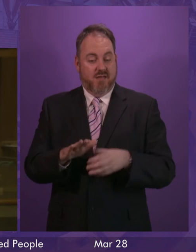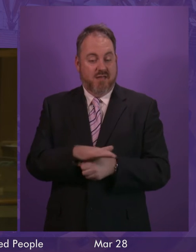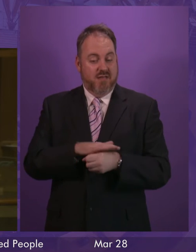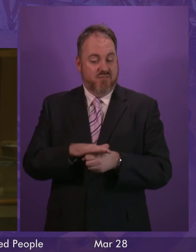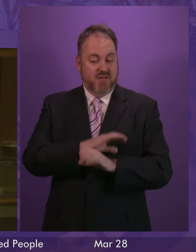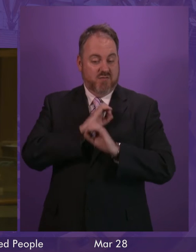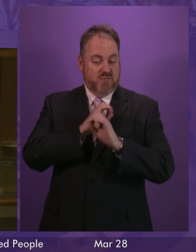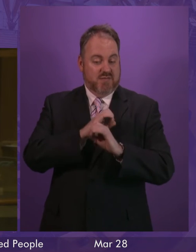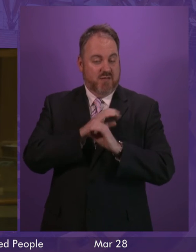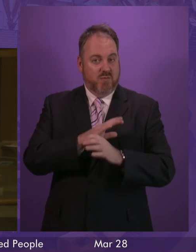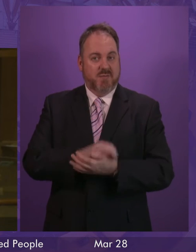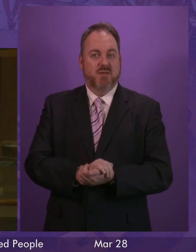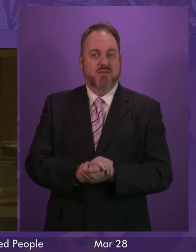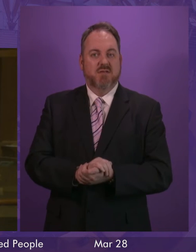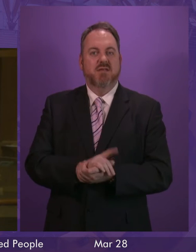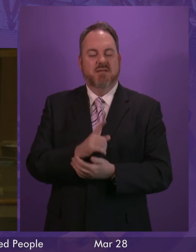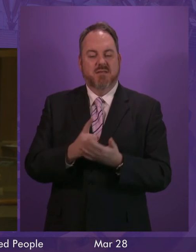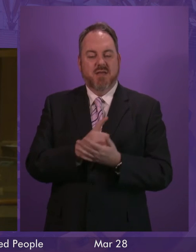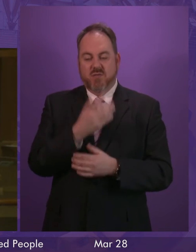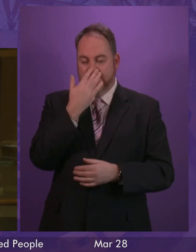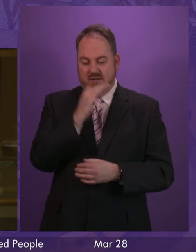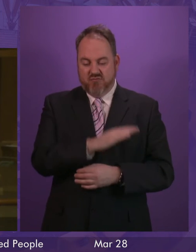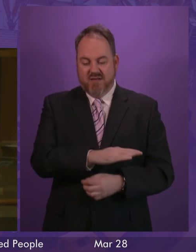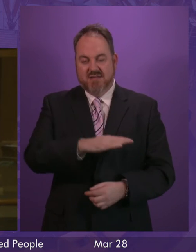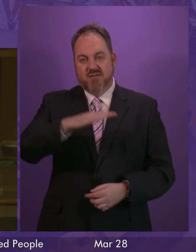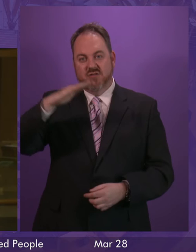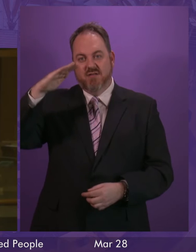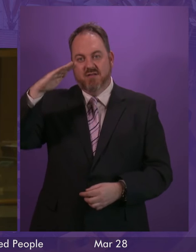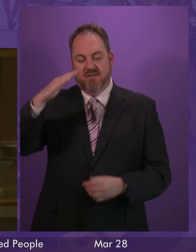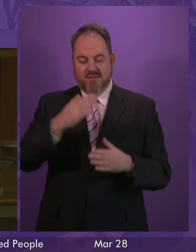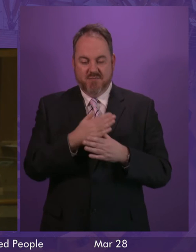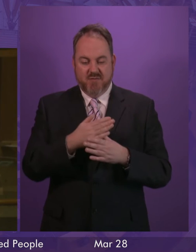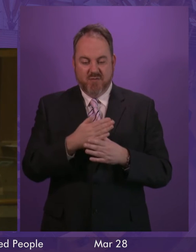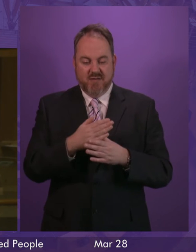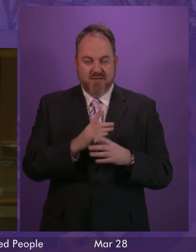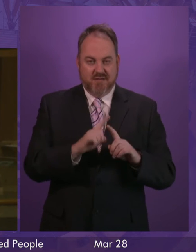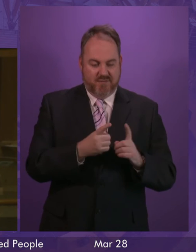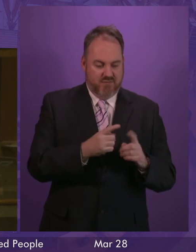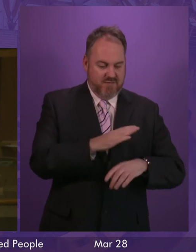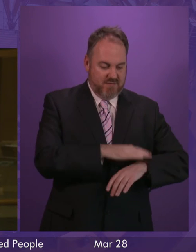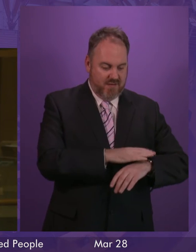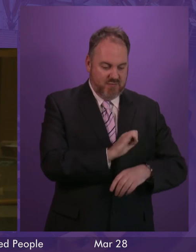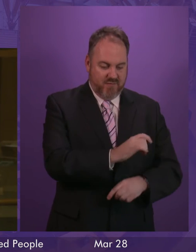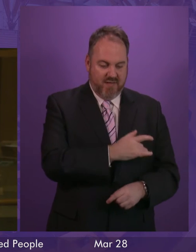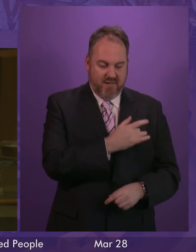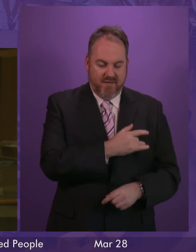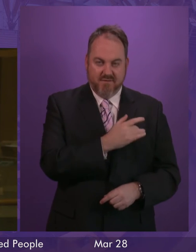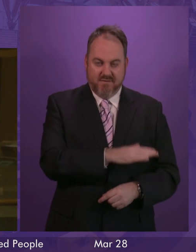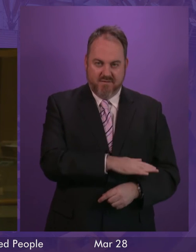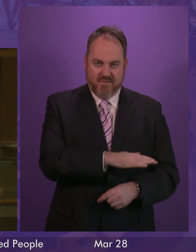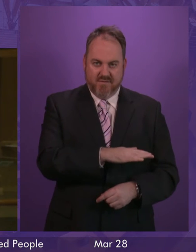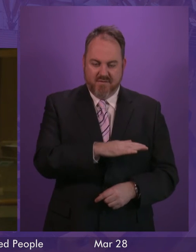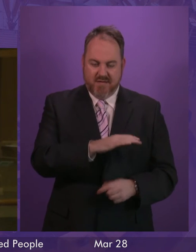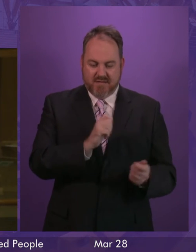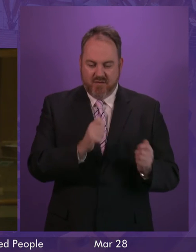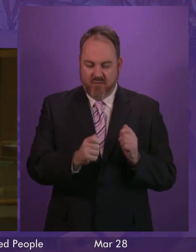applies is in relation to transitions and transitions between the different stages of an individual's life as they move through